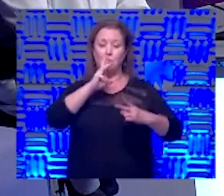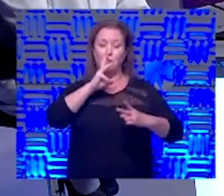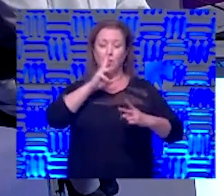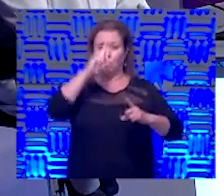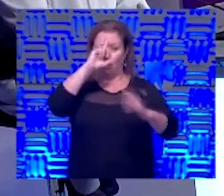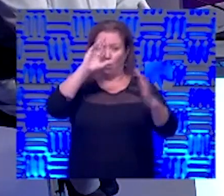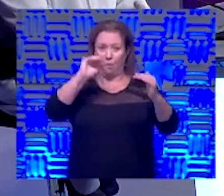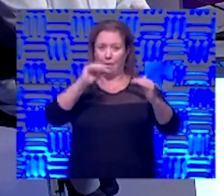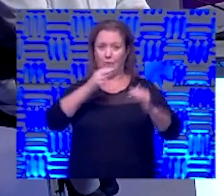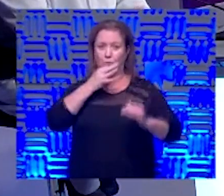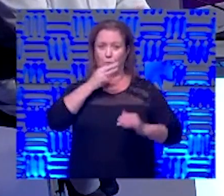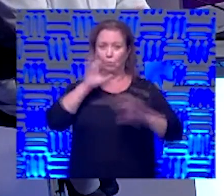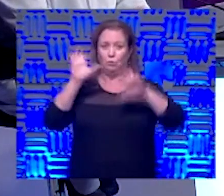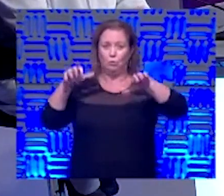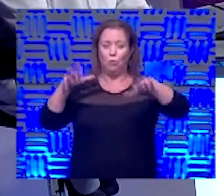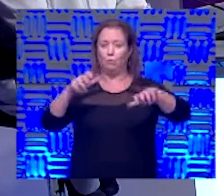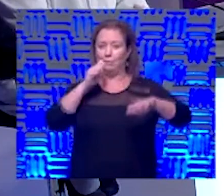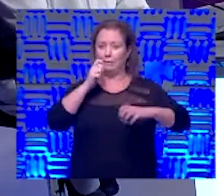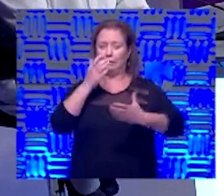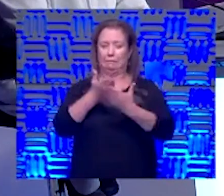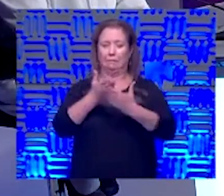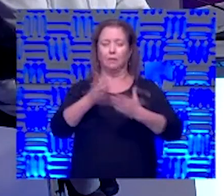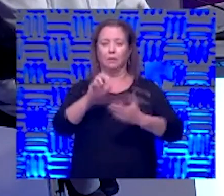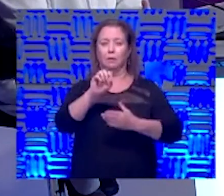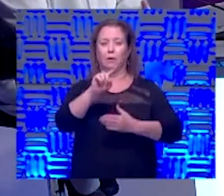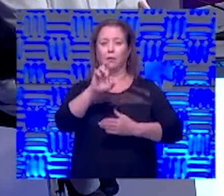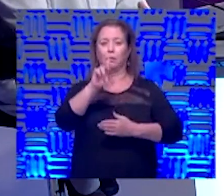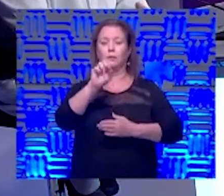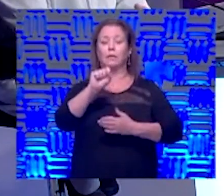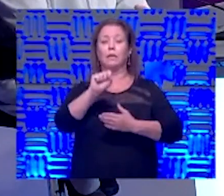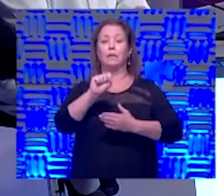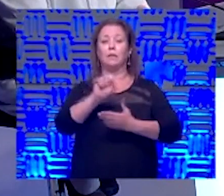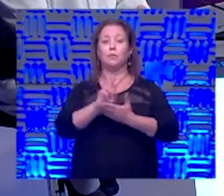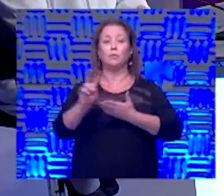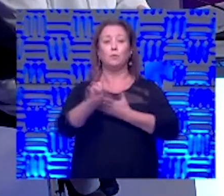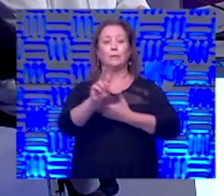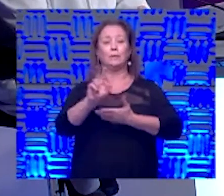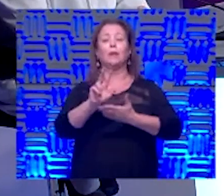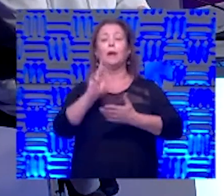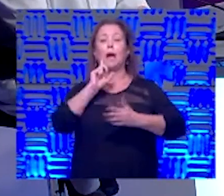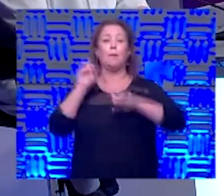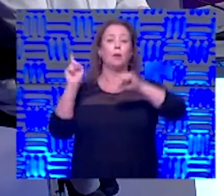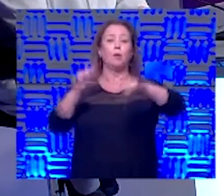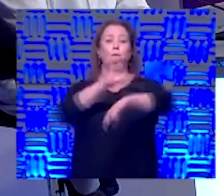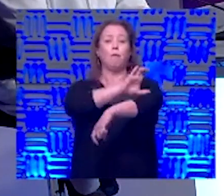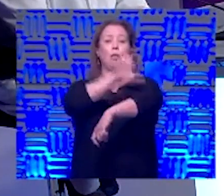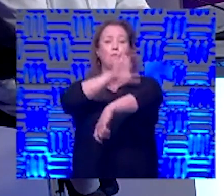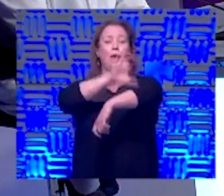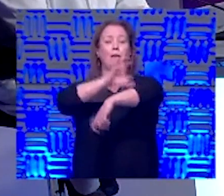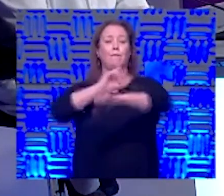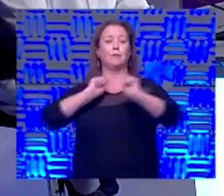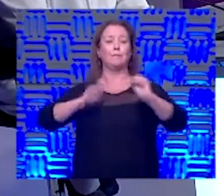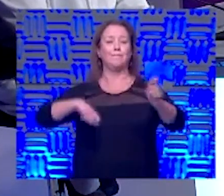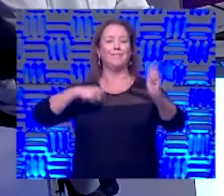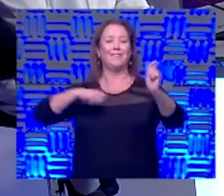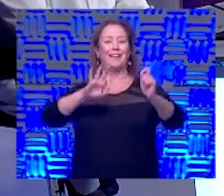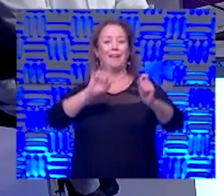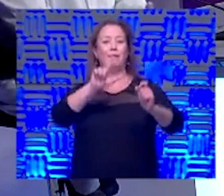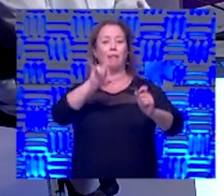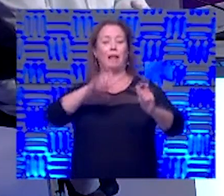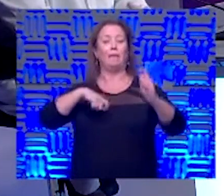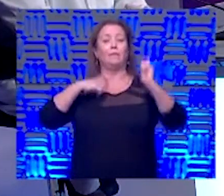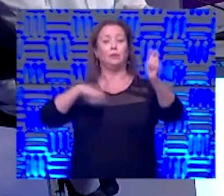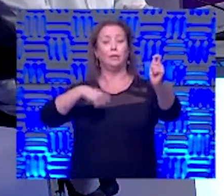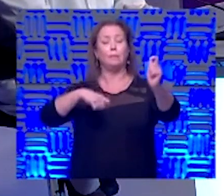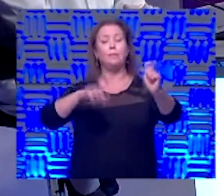But headed down to the Ozarks, and then later in a few more weeks I'm going to head out to Colorado and do a little fly fishing. So, but I think you could do those things